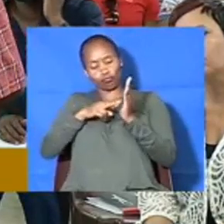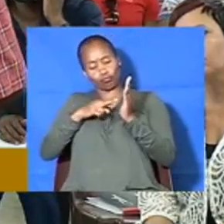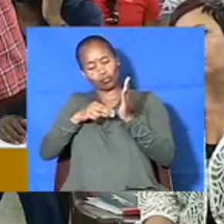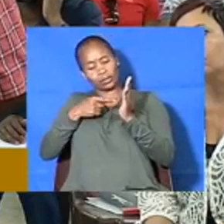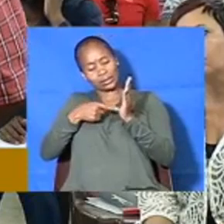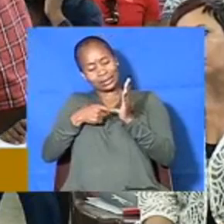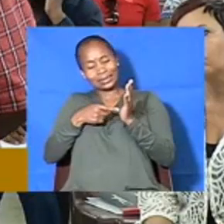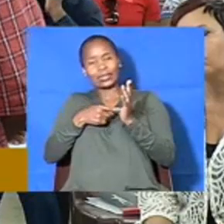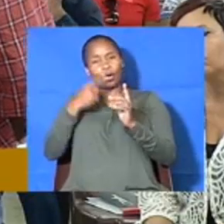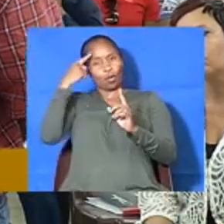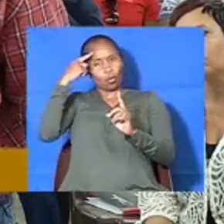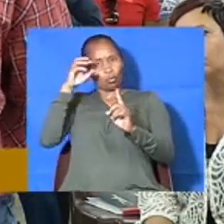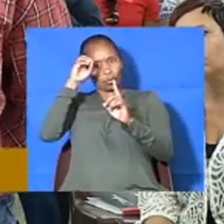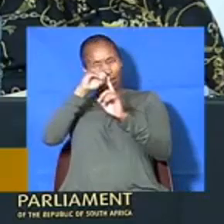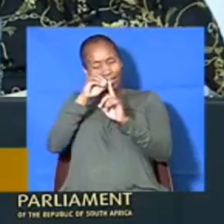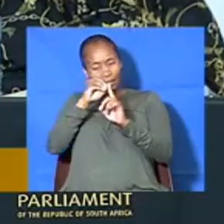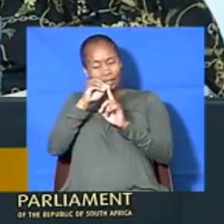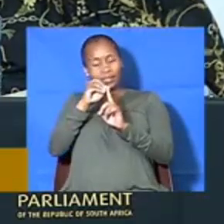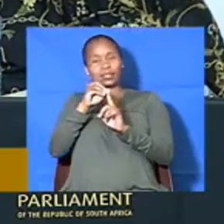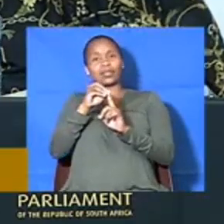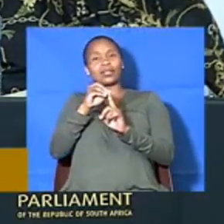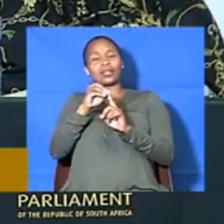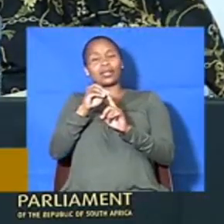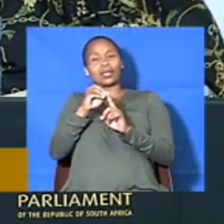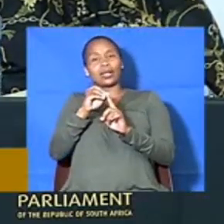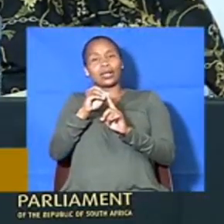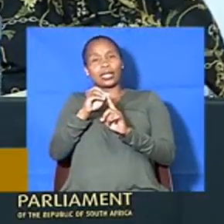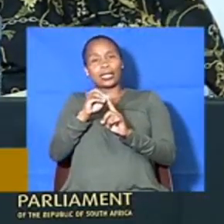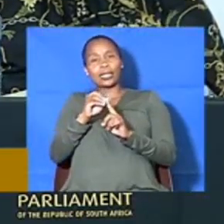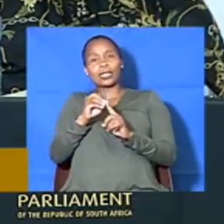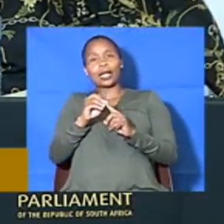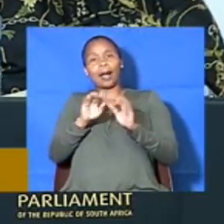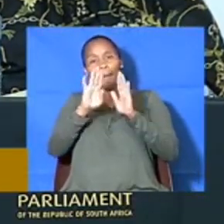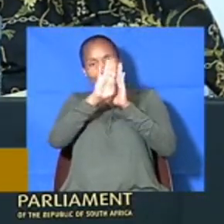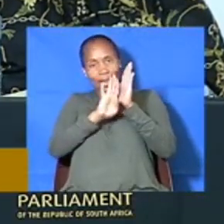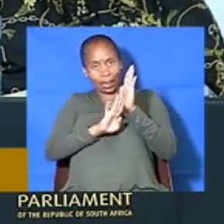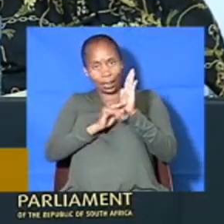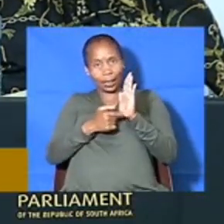As you see, I'm wearing a white gown